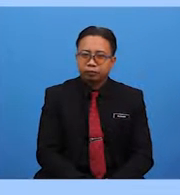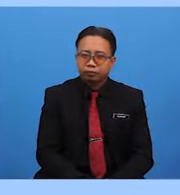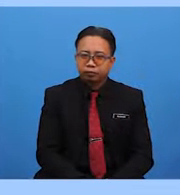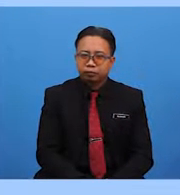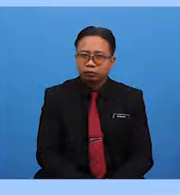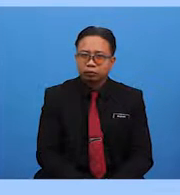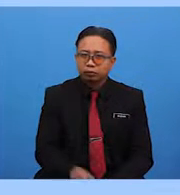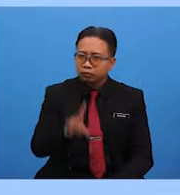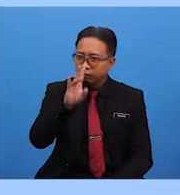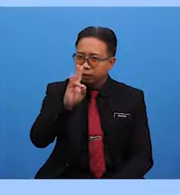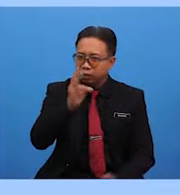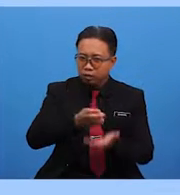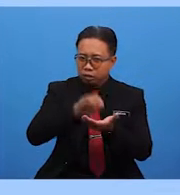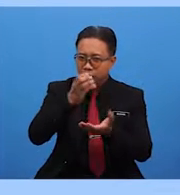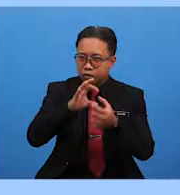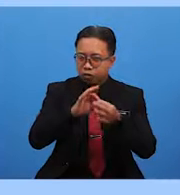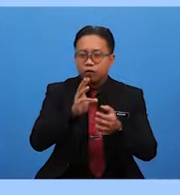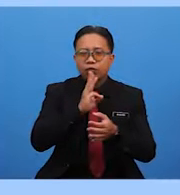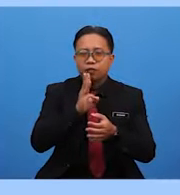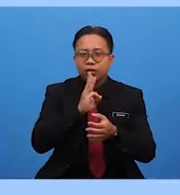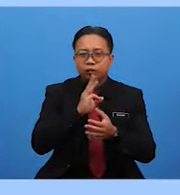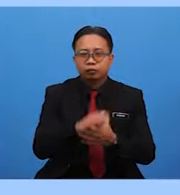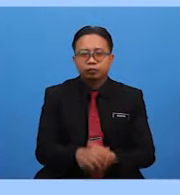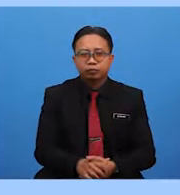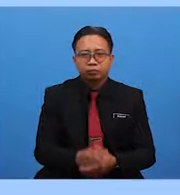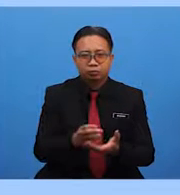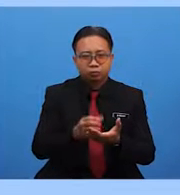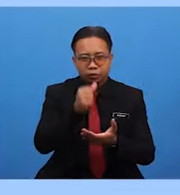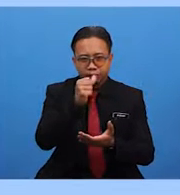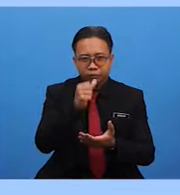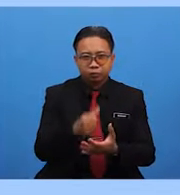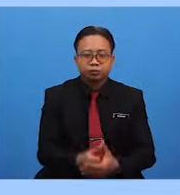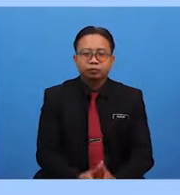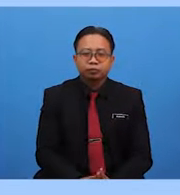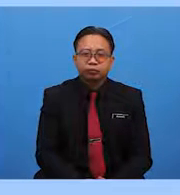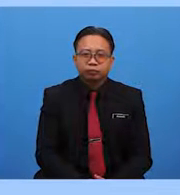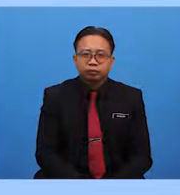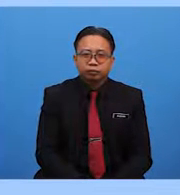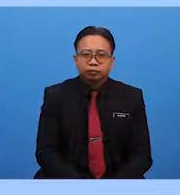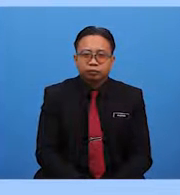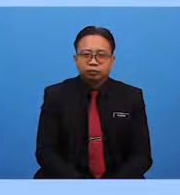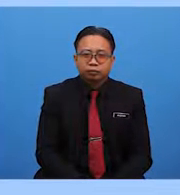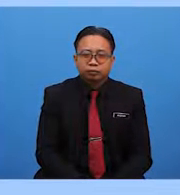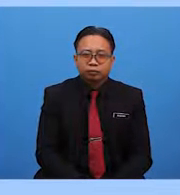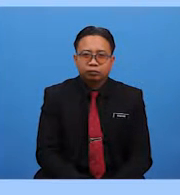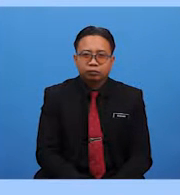8 glasses of water plus drink. picture